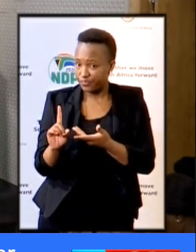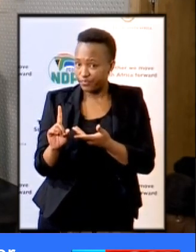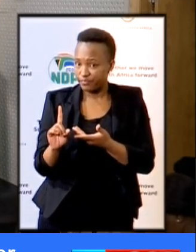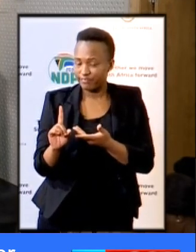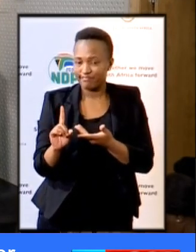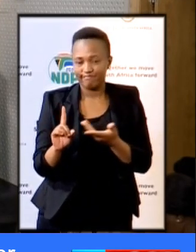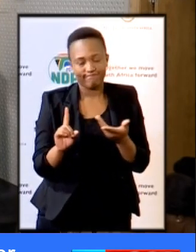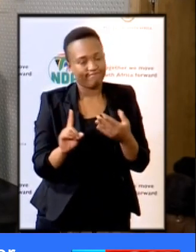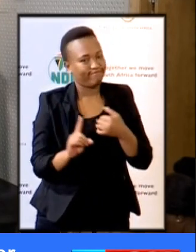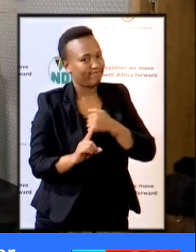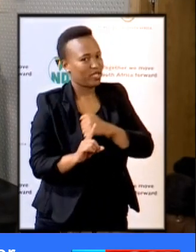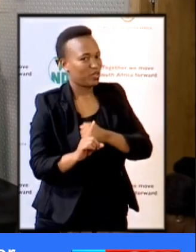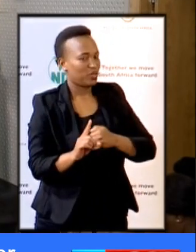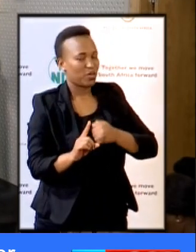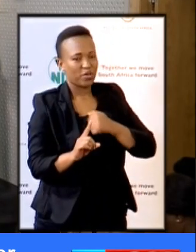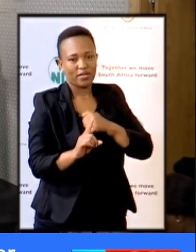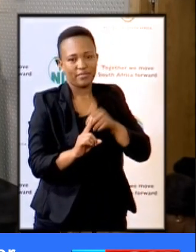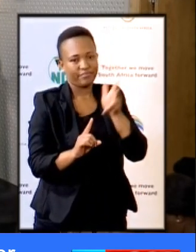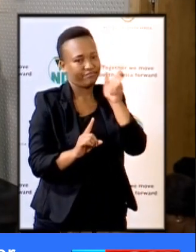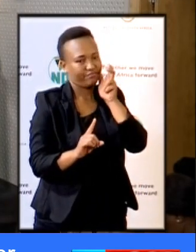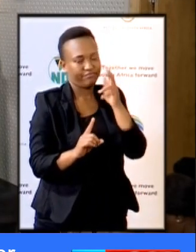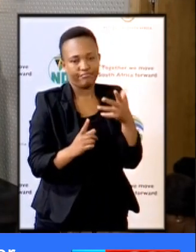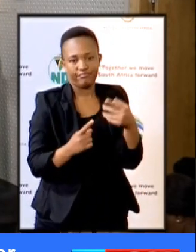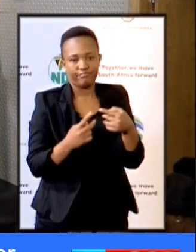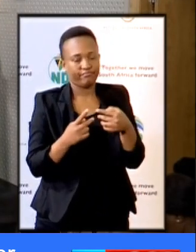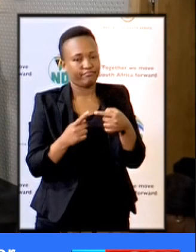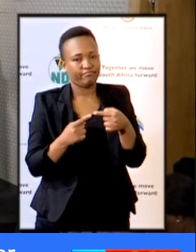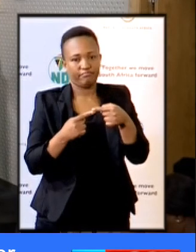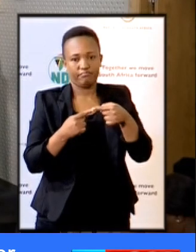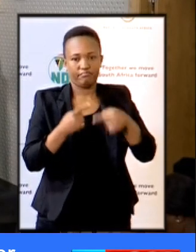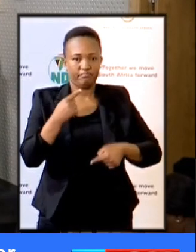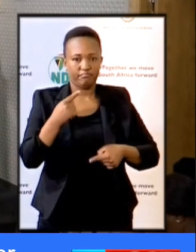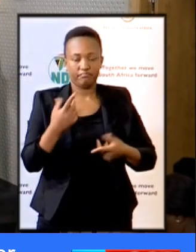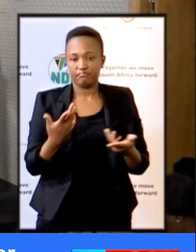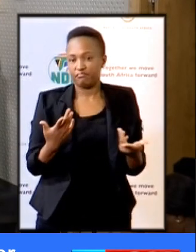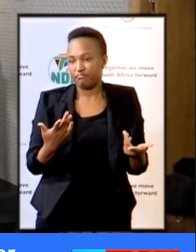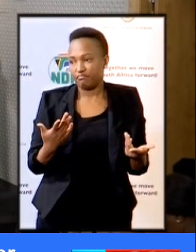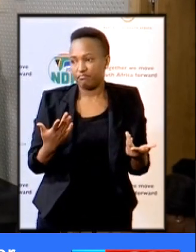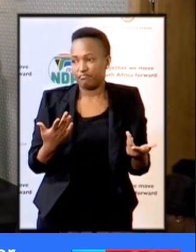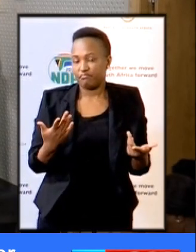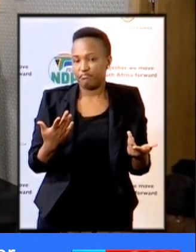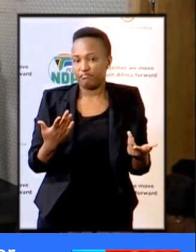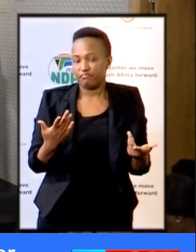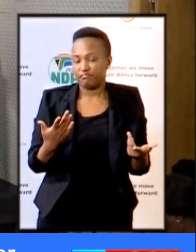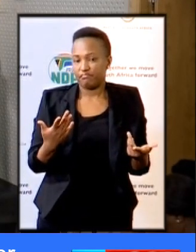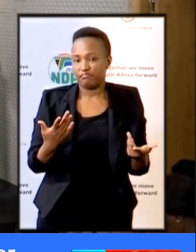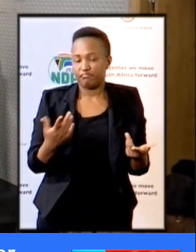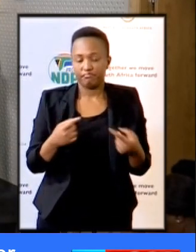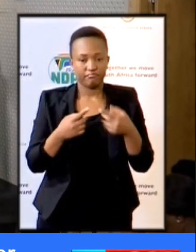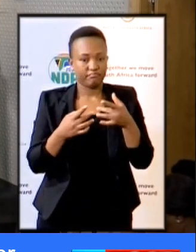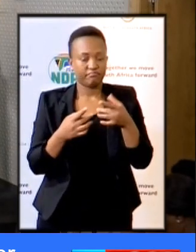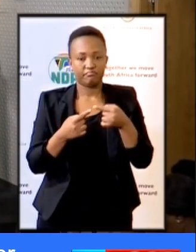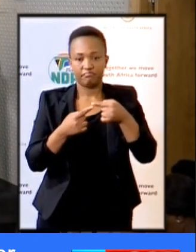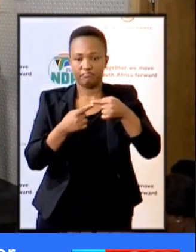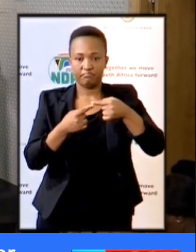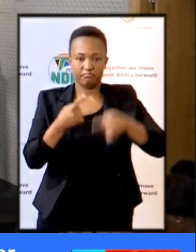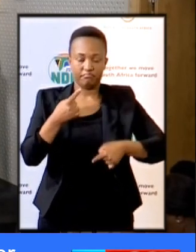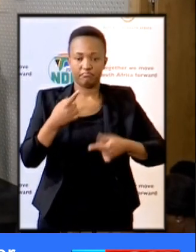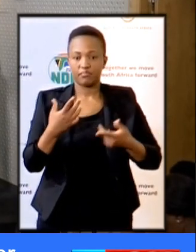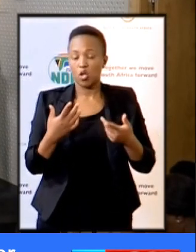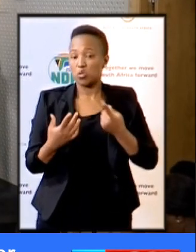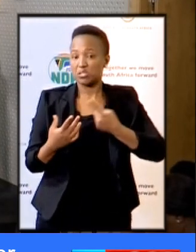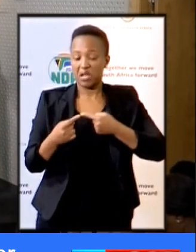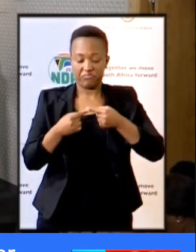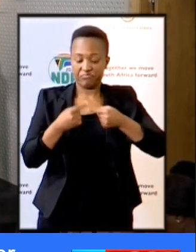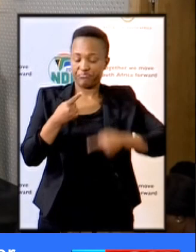Sorry, Raphael, we can't hear you. We don't know whether, it looks like you've been disconnected or you disconnected your